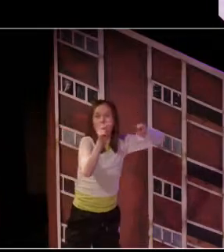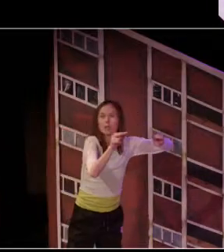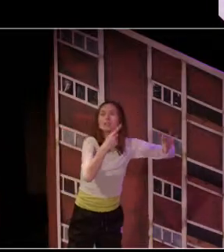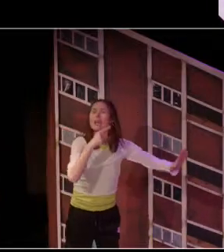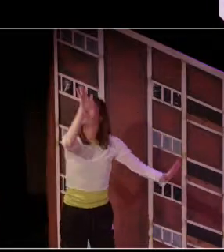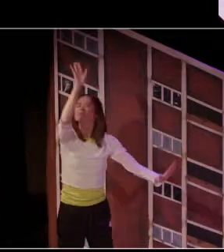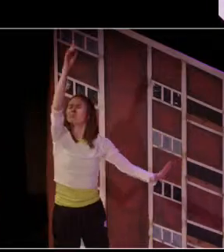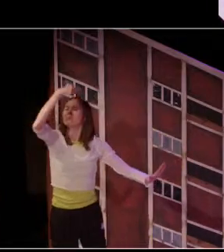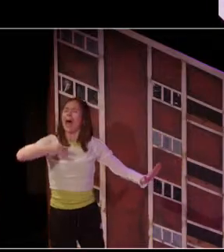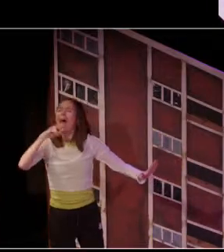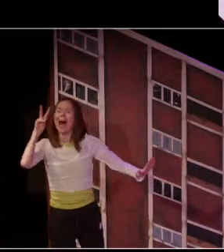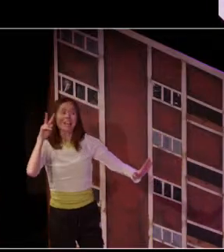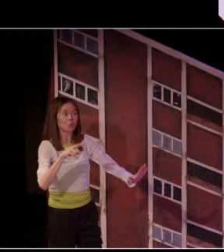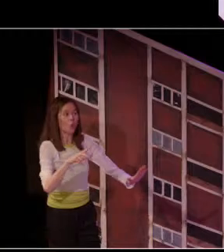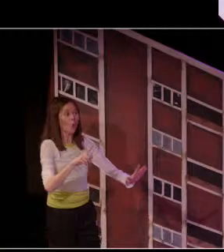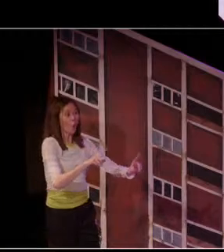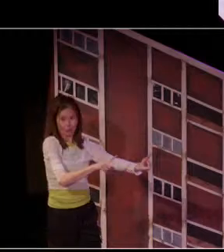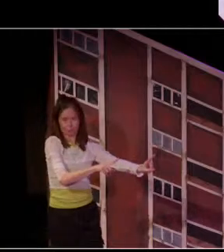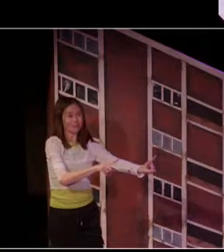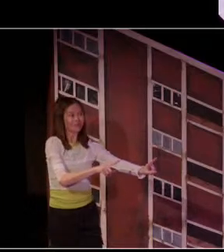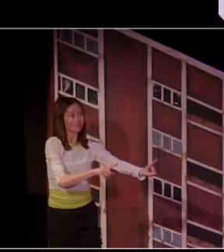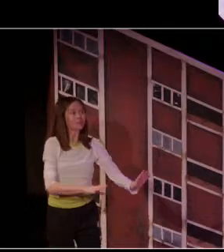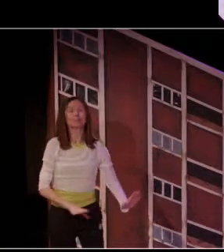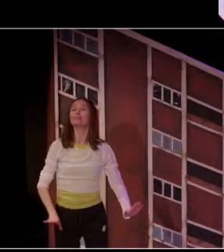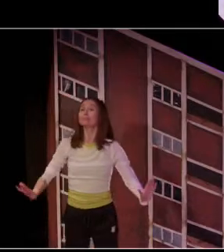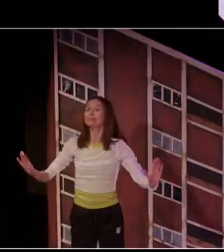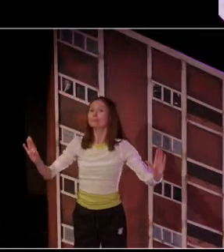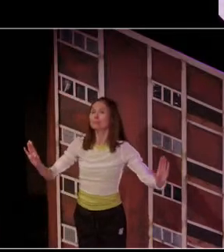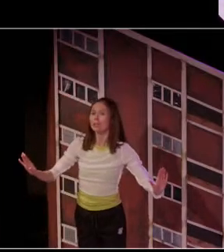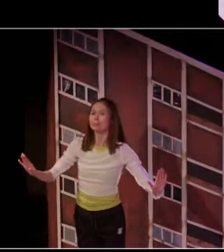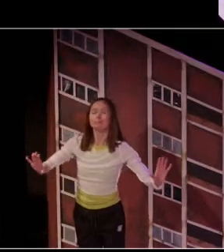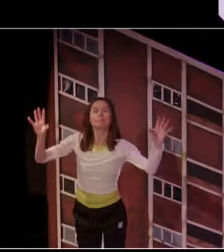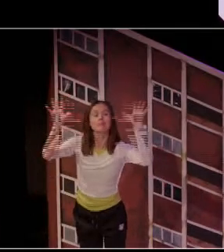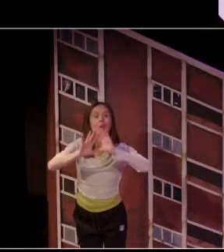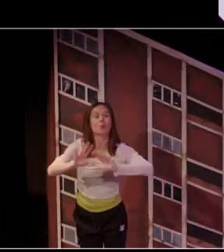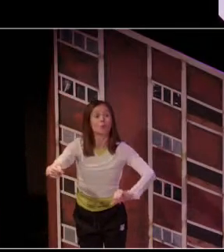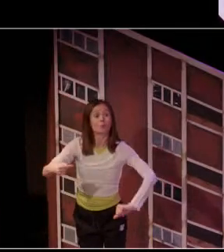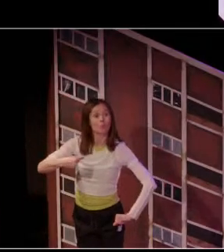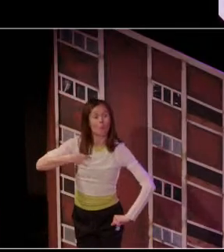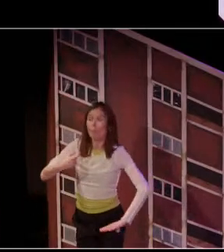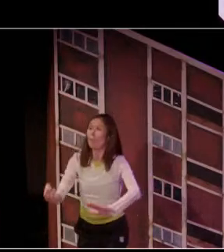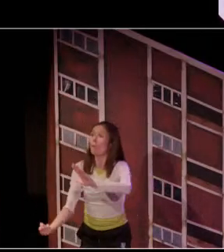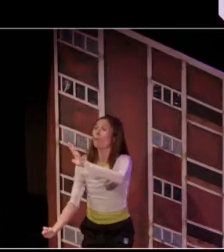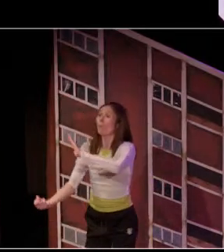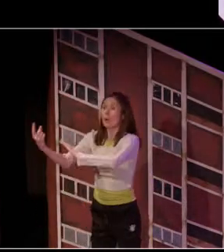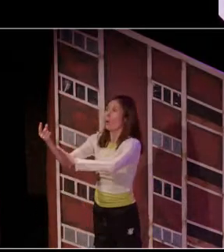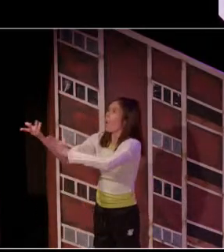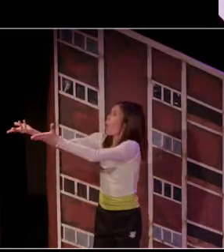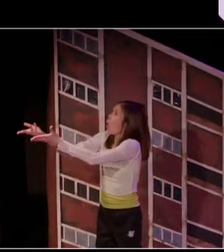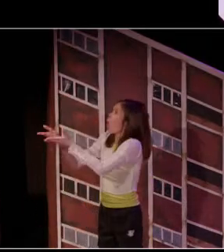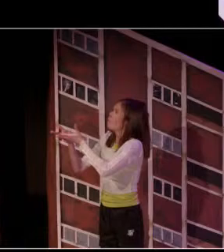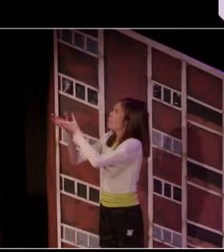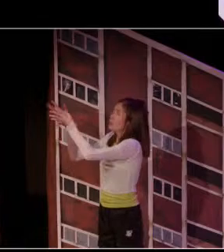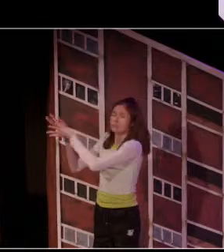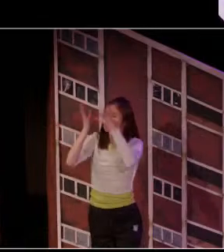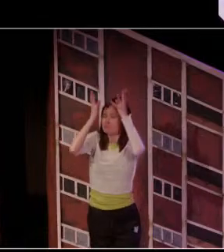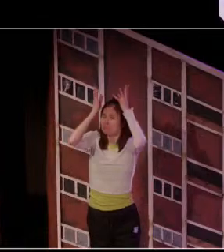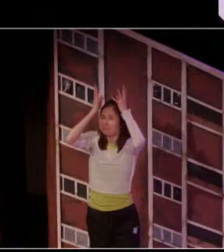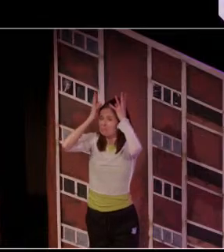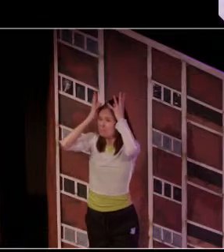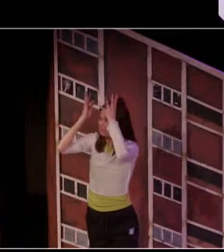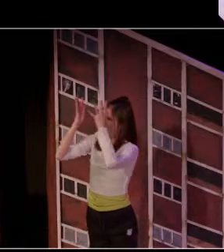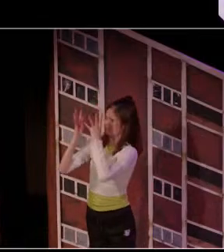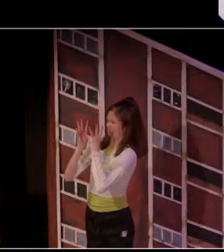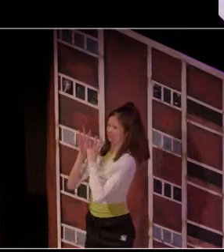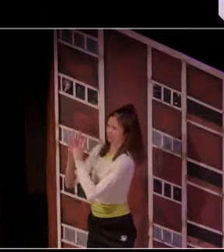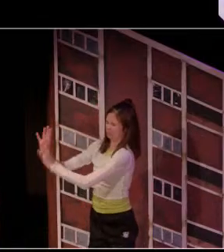the heavens, and all. Were I crowned the most imperial monarch and one most worthy, were I the fairest youth who